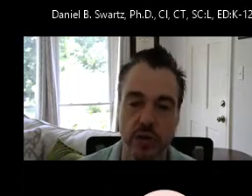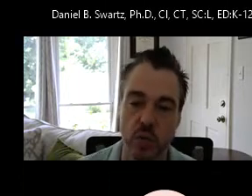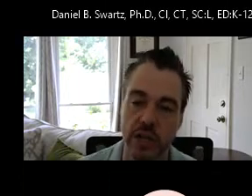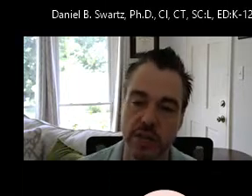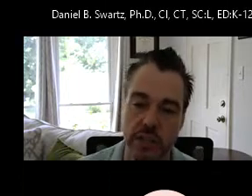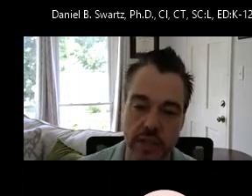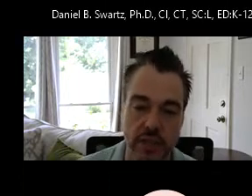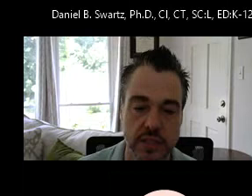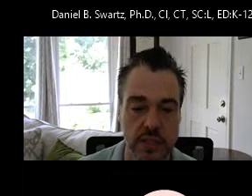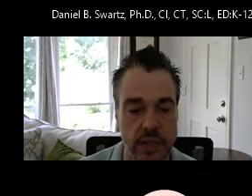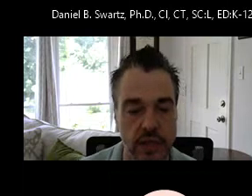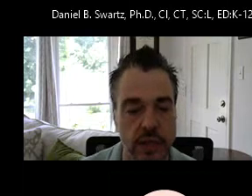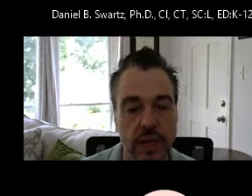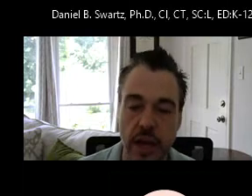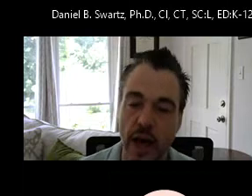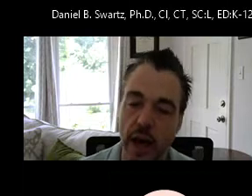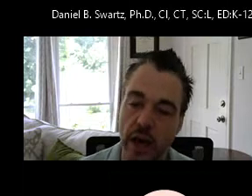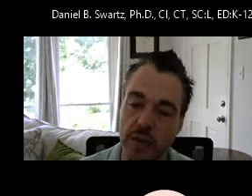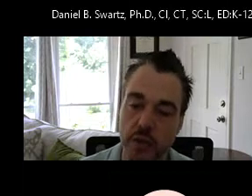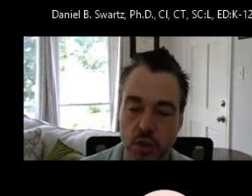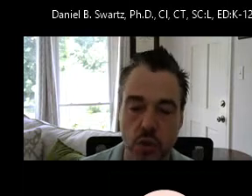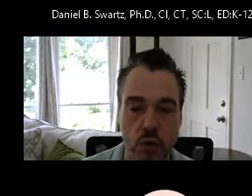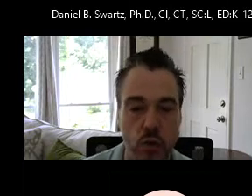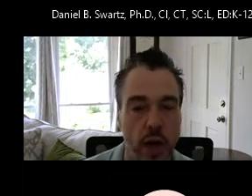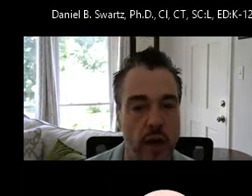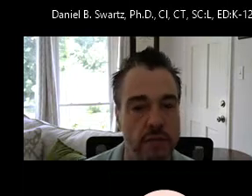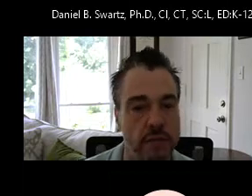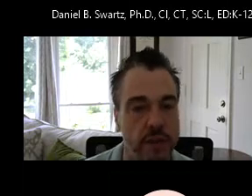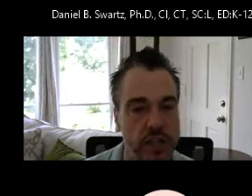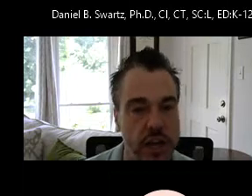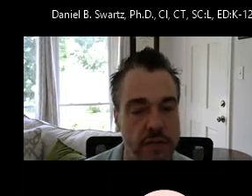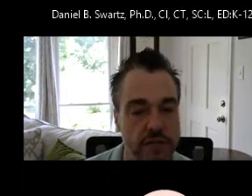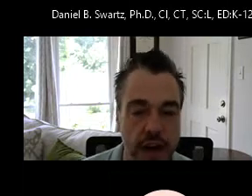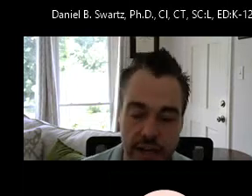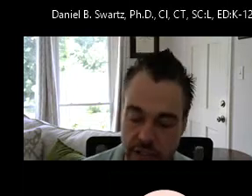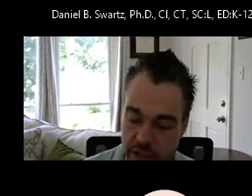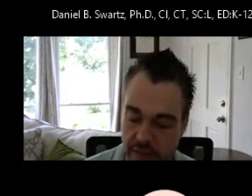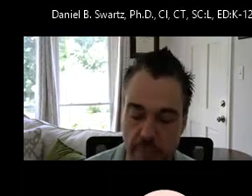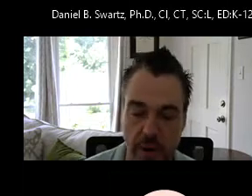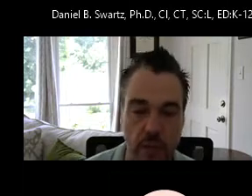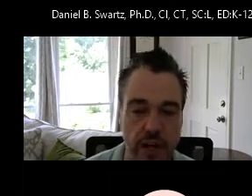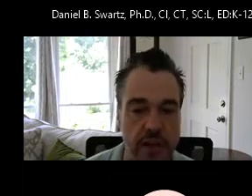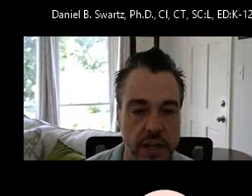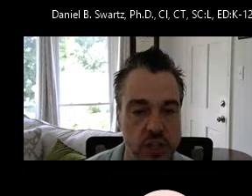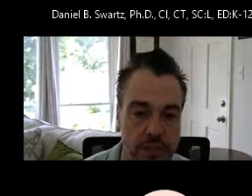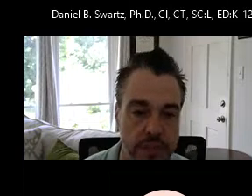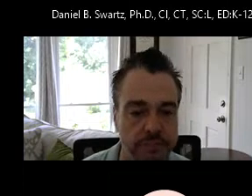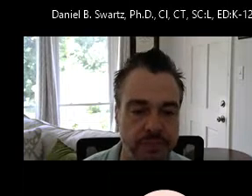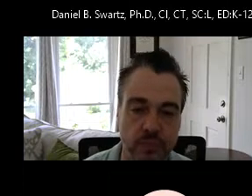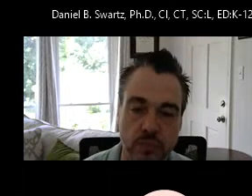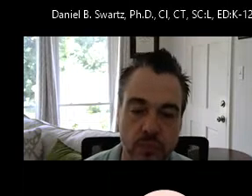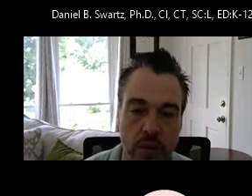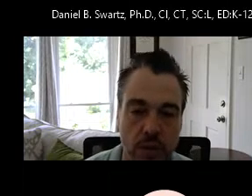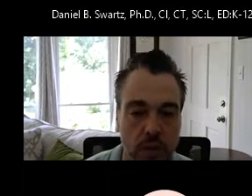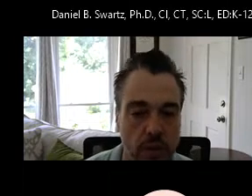advisory group as well as ECECD to flesh out our findings and develop our